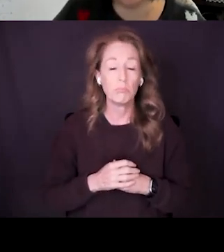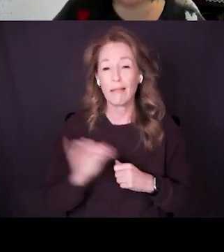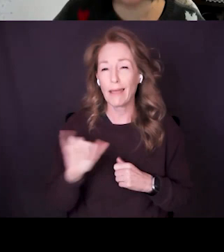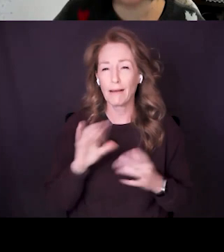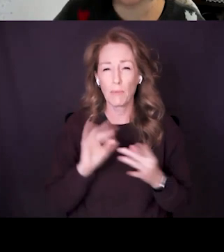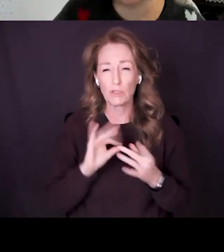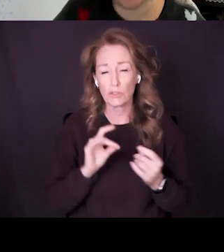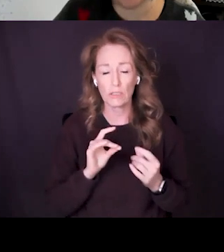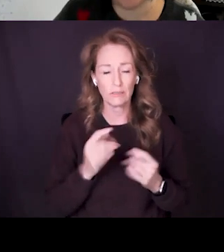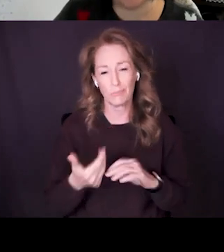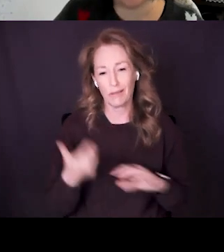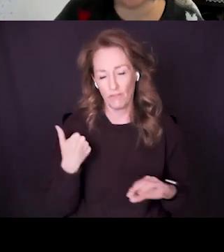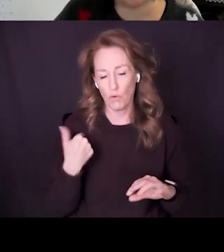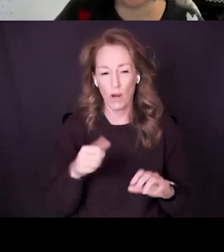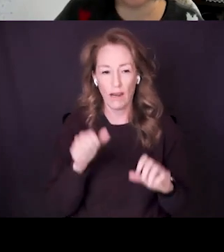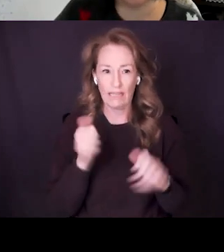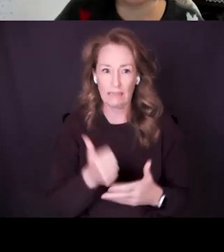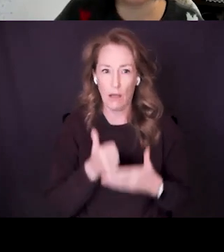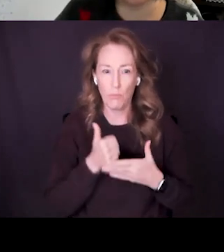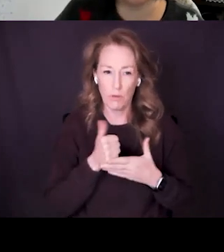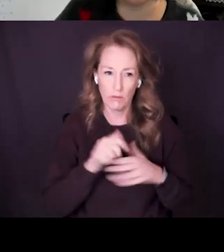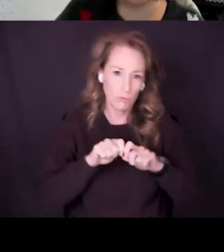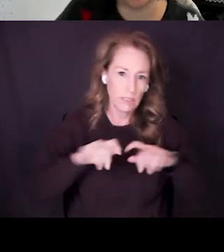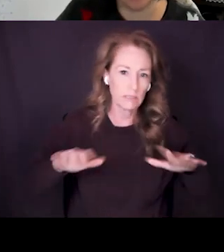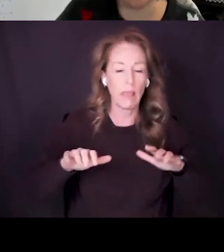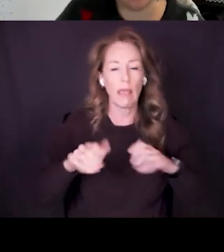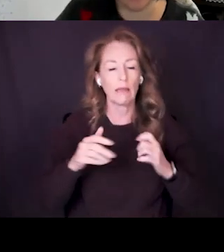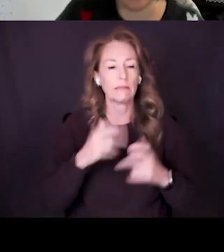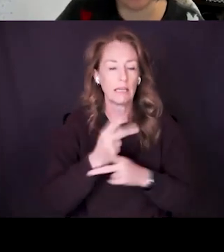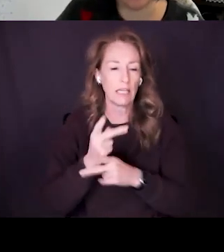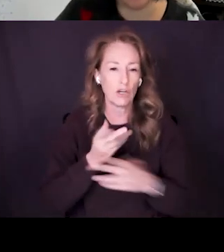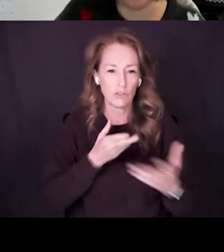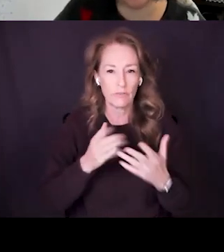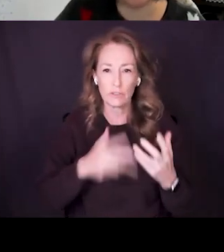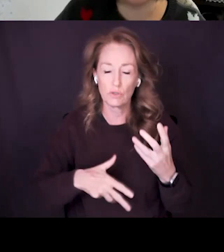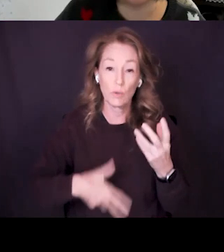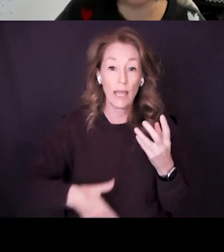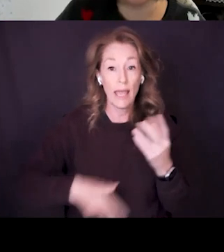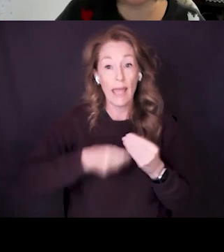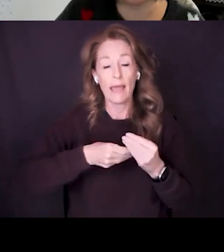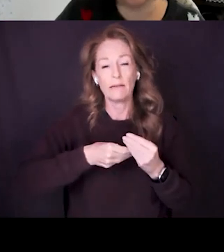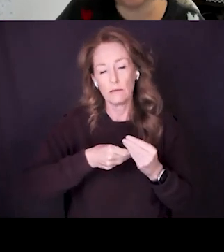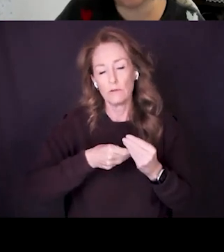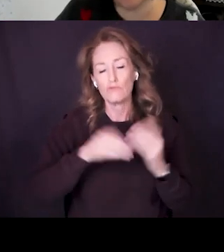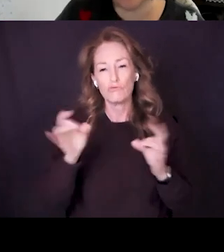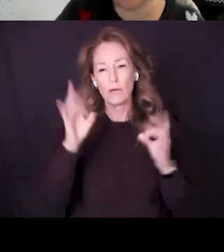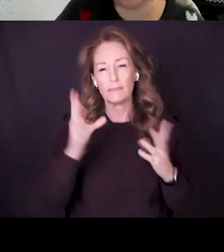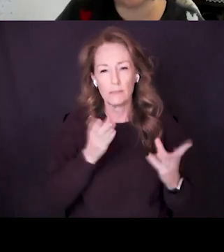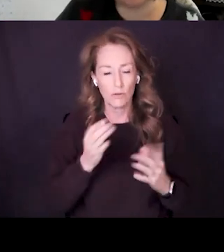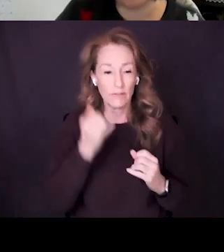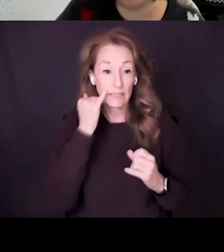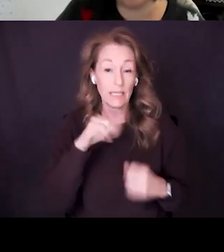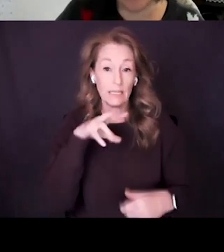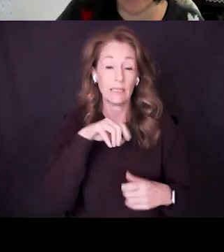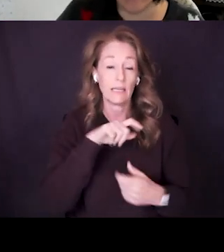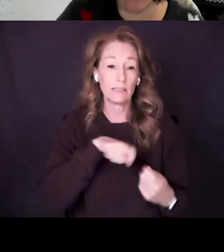before, to expand care services to include crisis services. If you're in a specific area